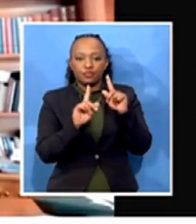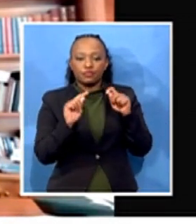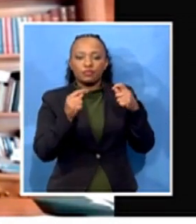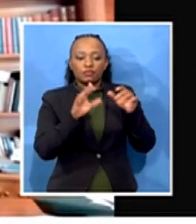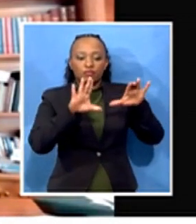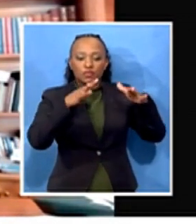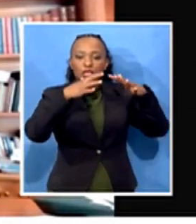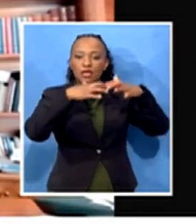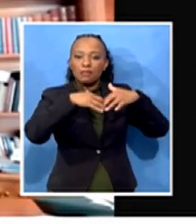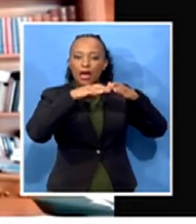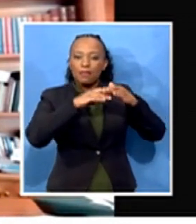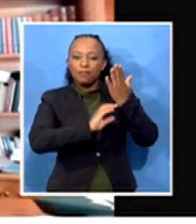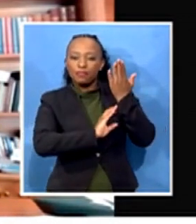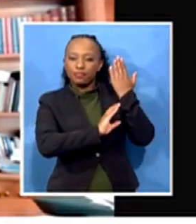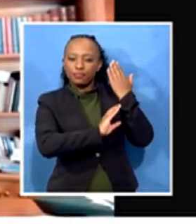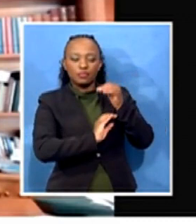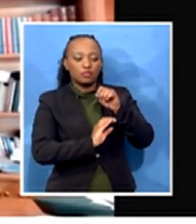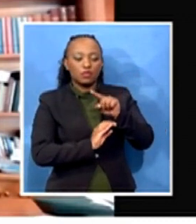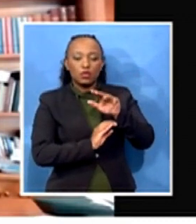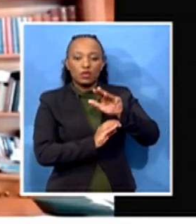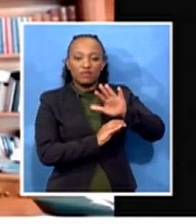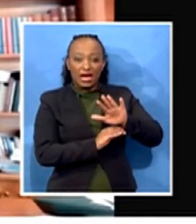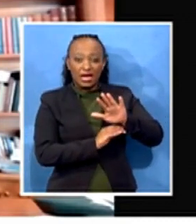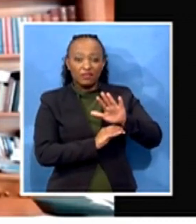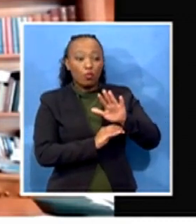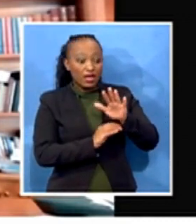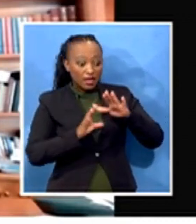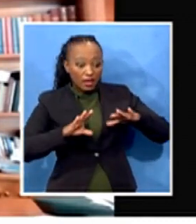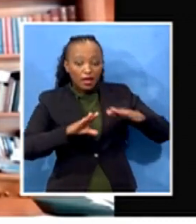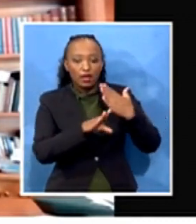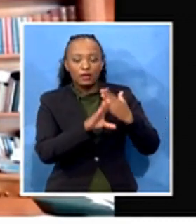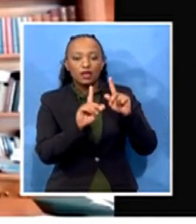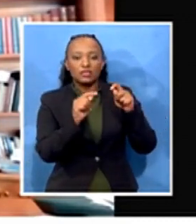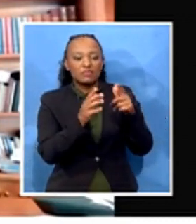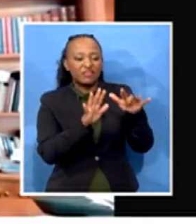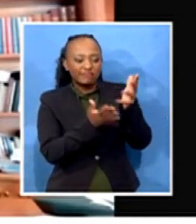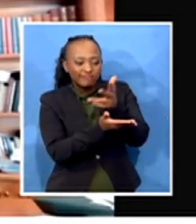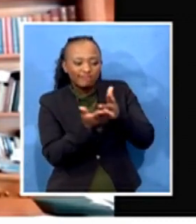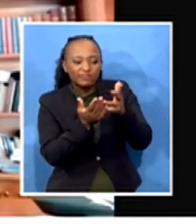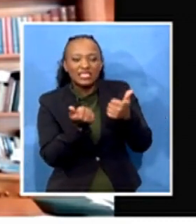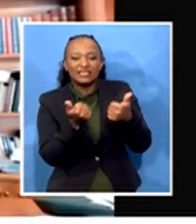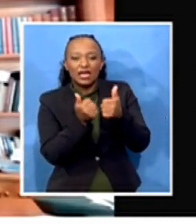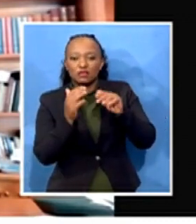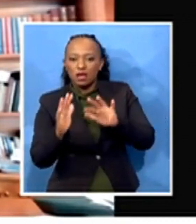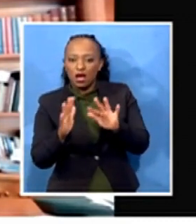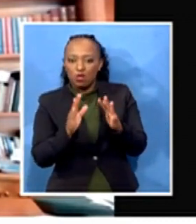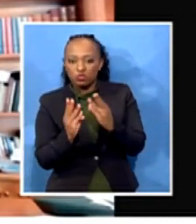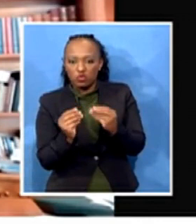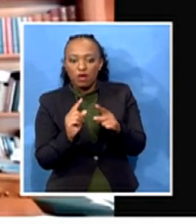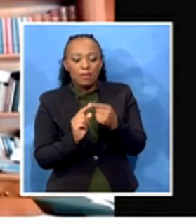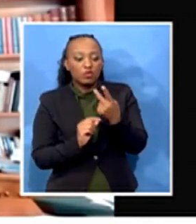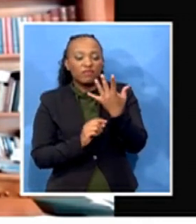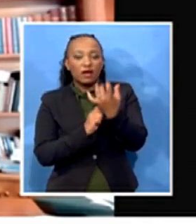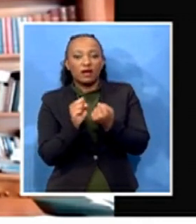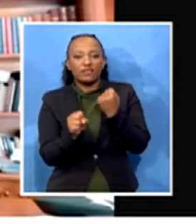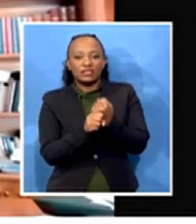challenges facing the industry. Now, 25 years later, we're taking stock of how far we have come.